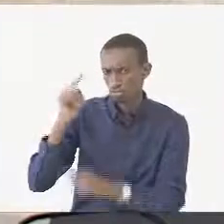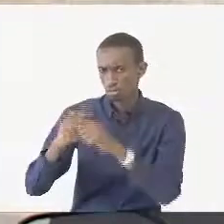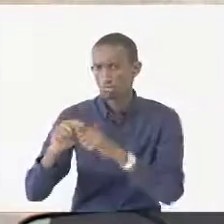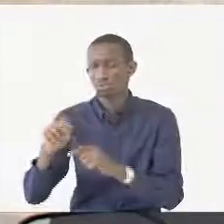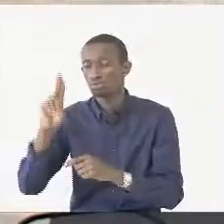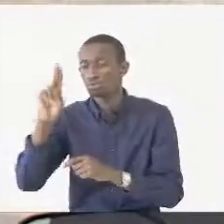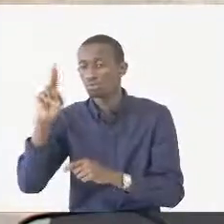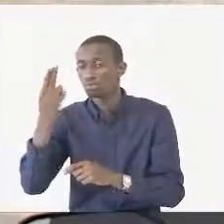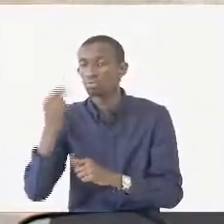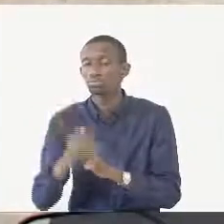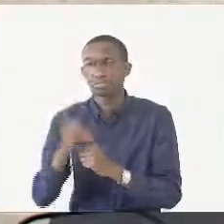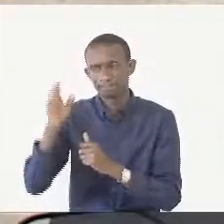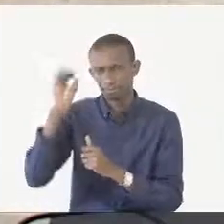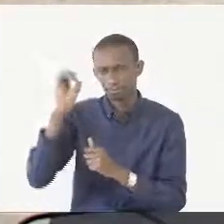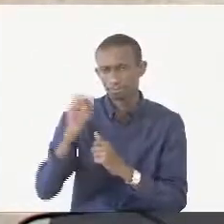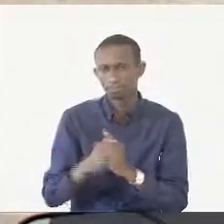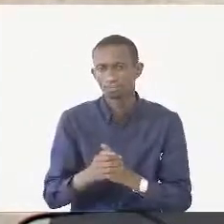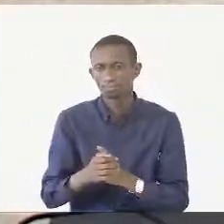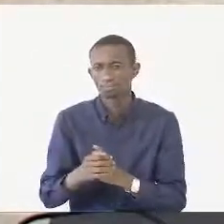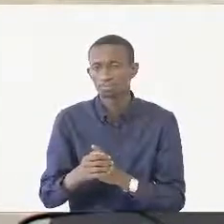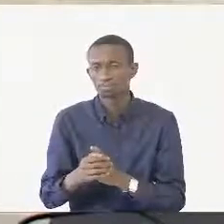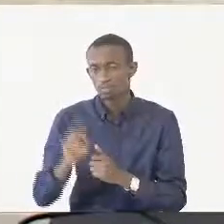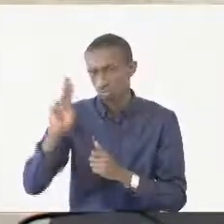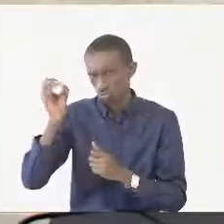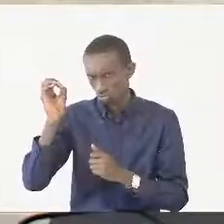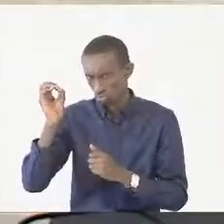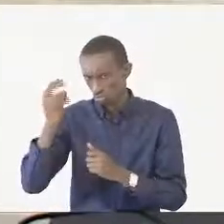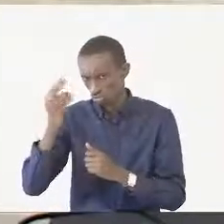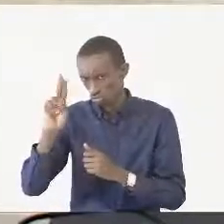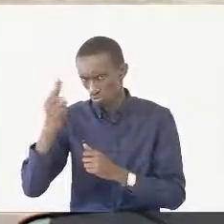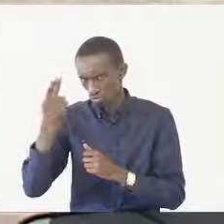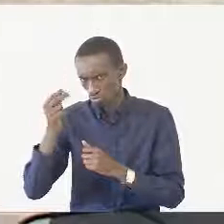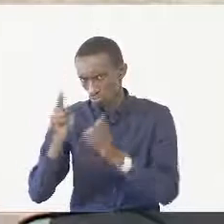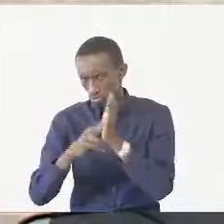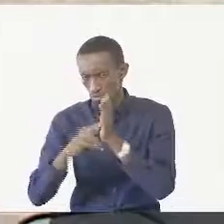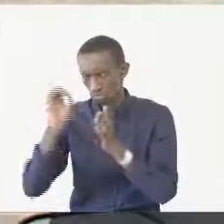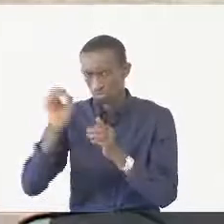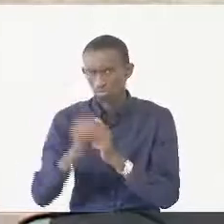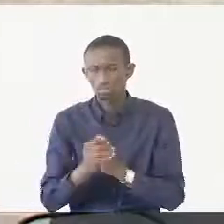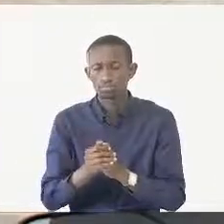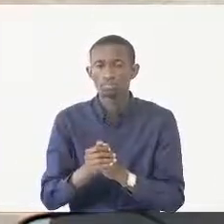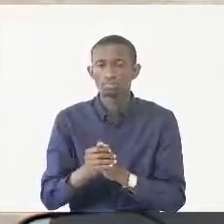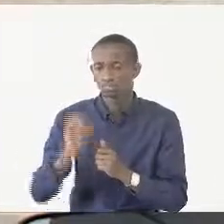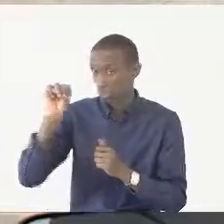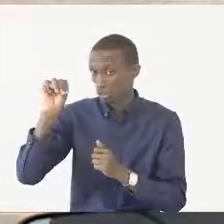is 0, and you times that M1, M2, you obtain